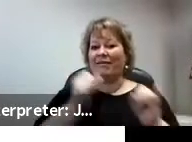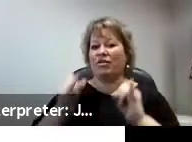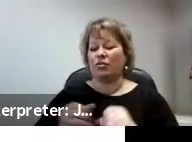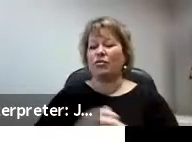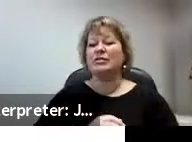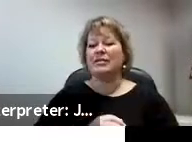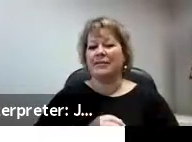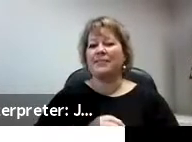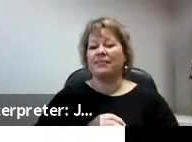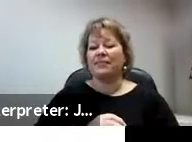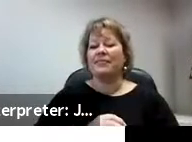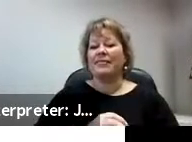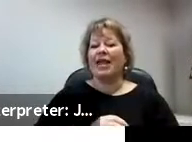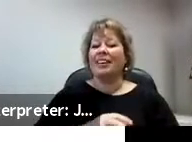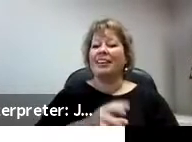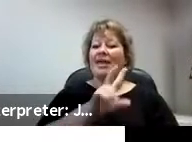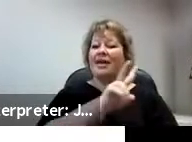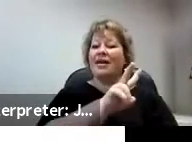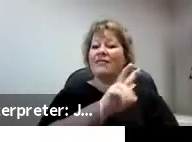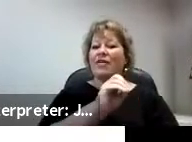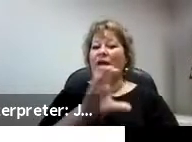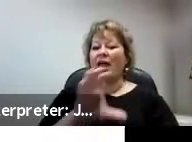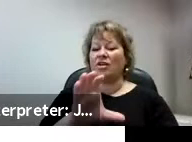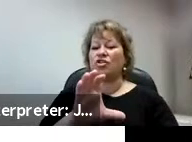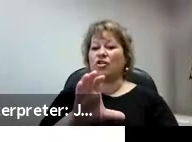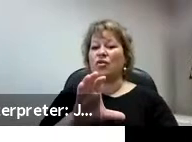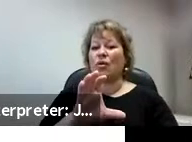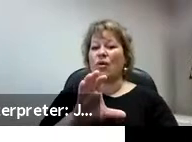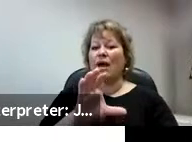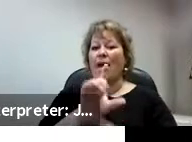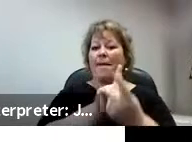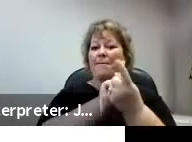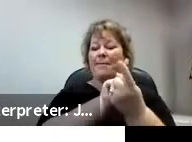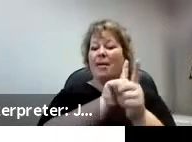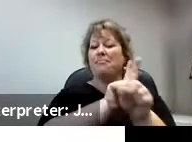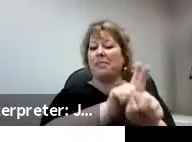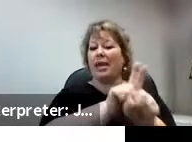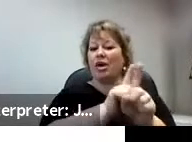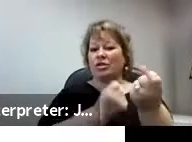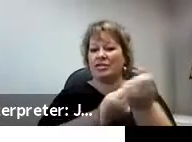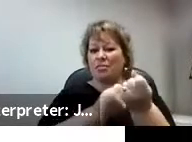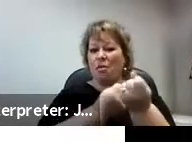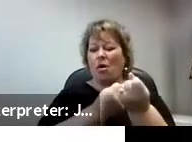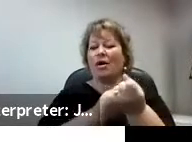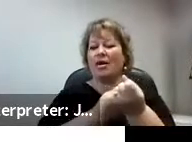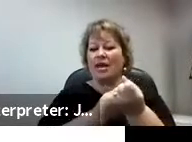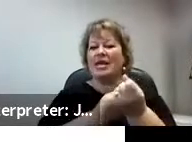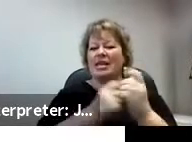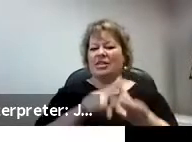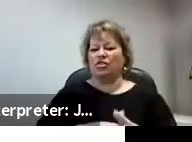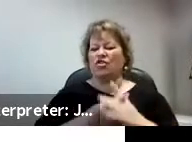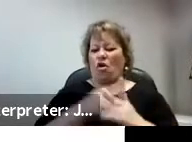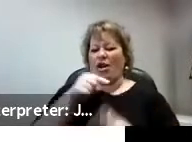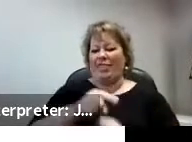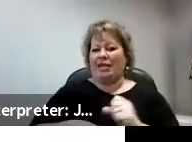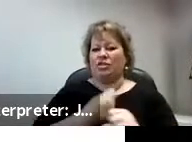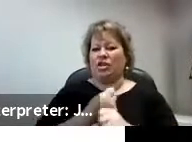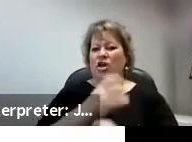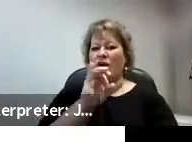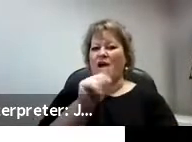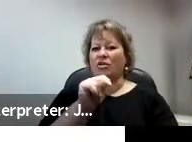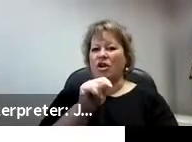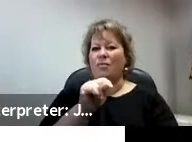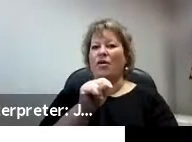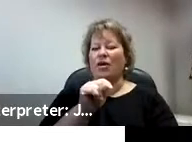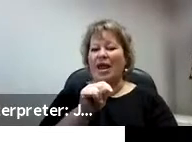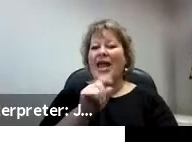The Vocational Peer Support Services pilot project began on October the 1st of this year and is in a partnership with the Jefferson